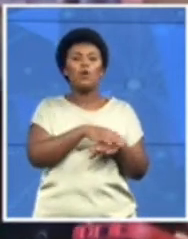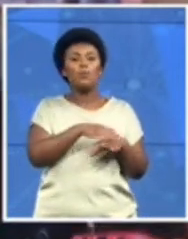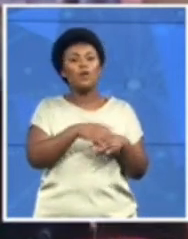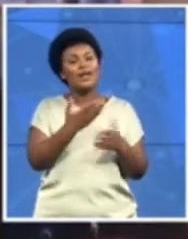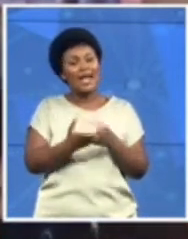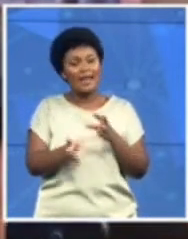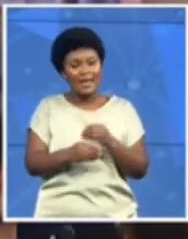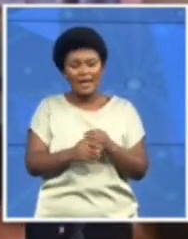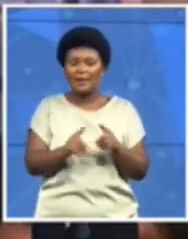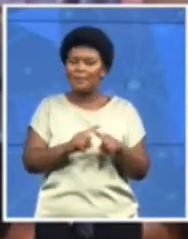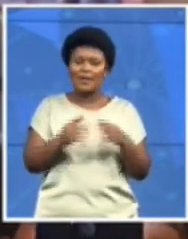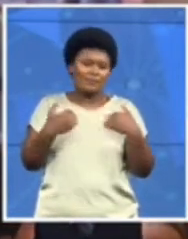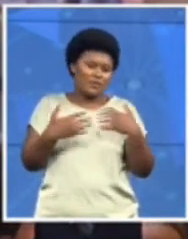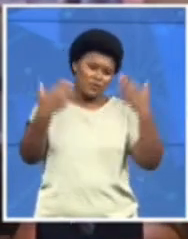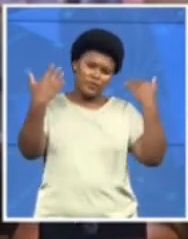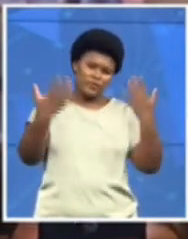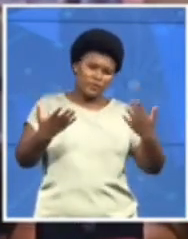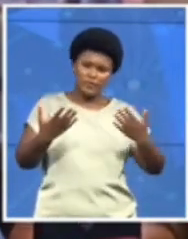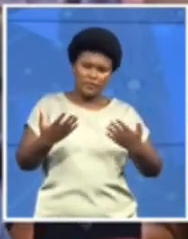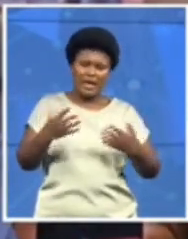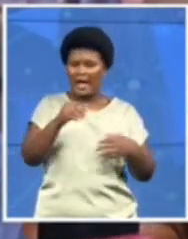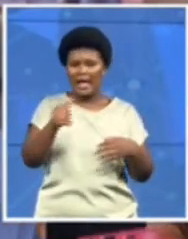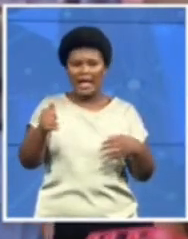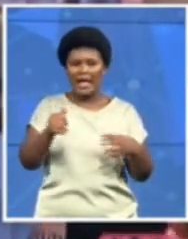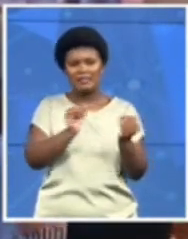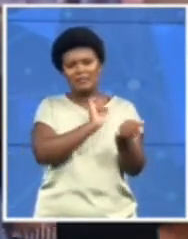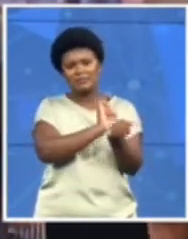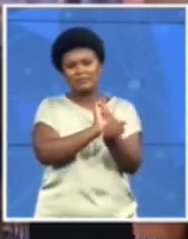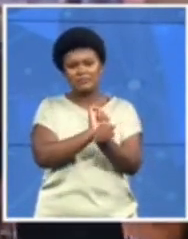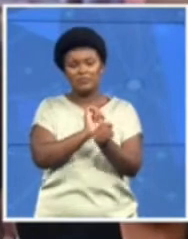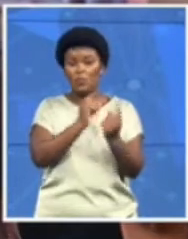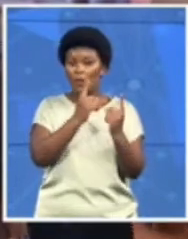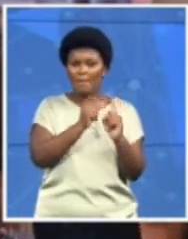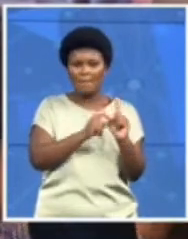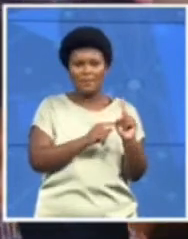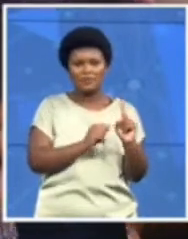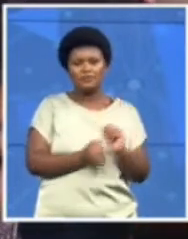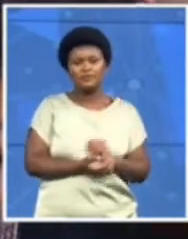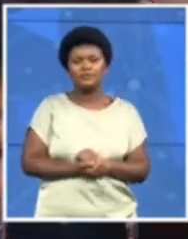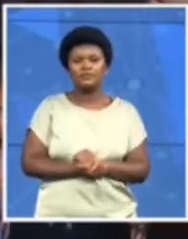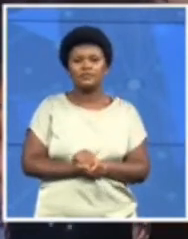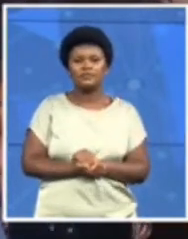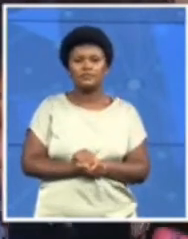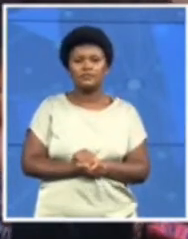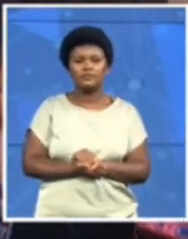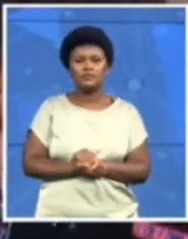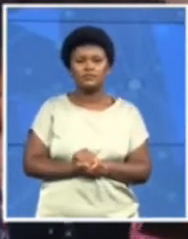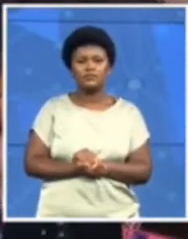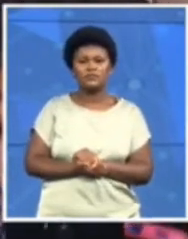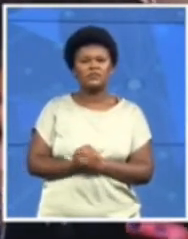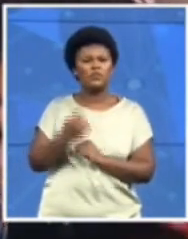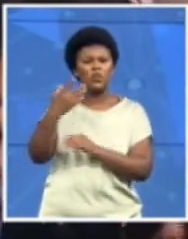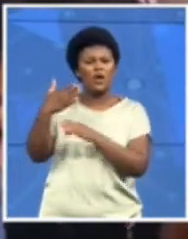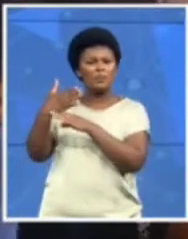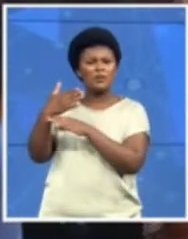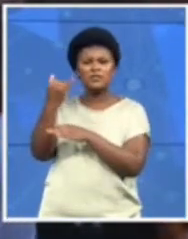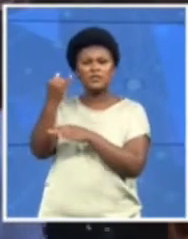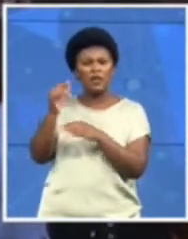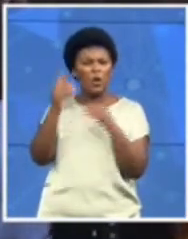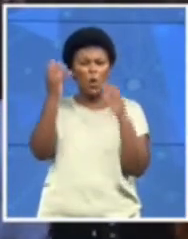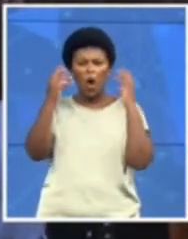other accused persons being added. The accused looks a bit dazed and confused inside the court there. Yet he's managed to get